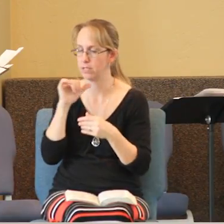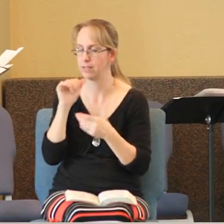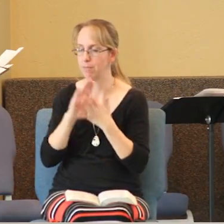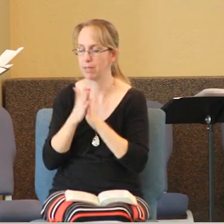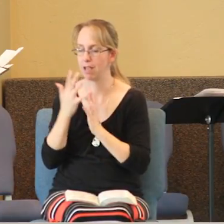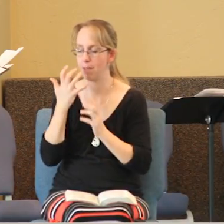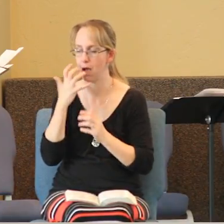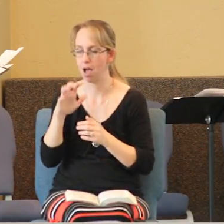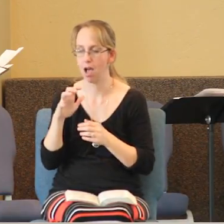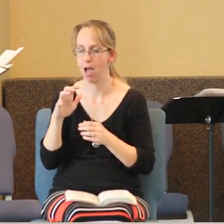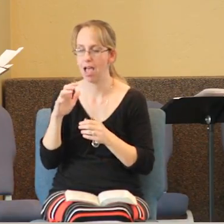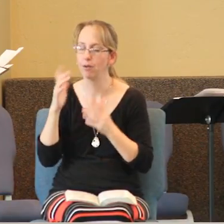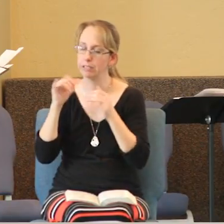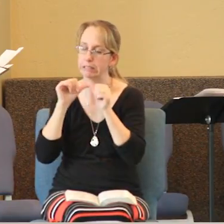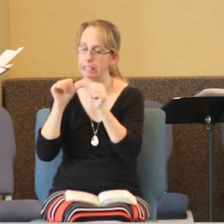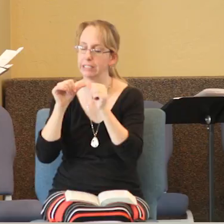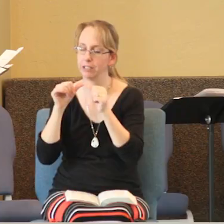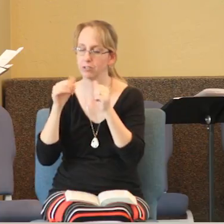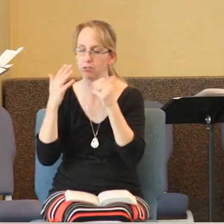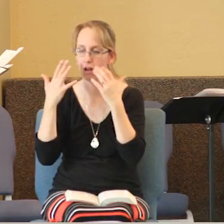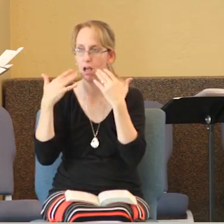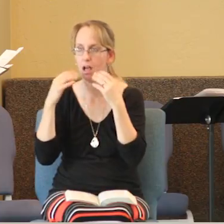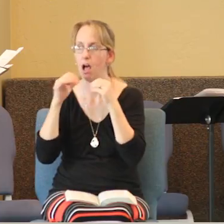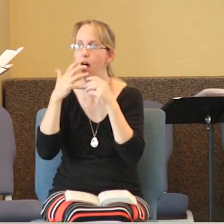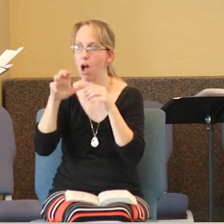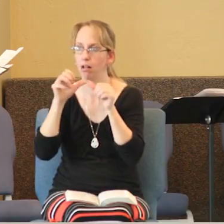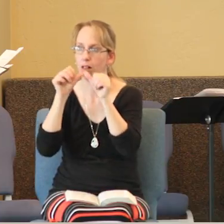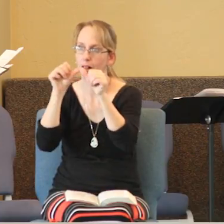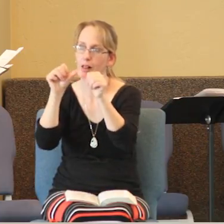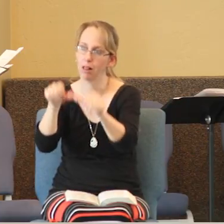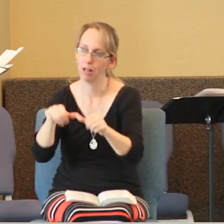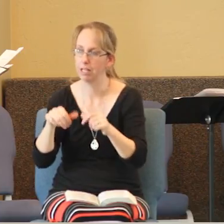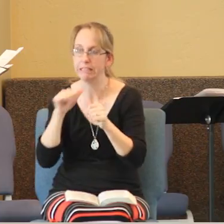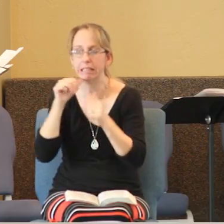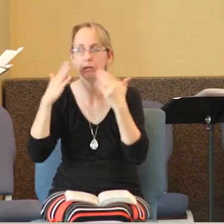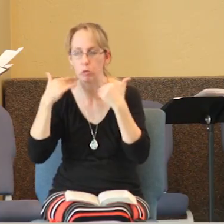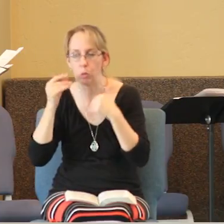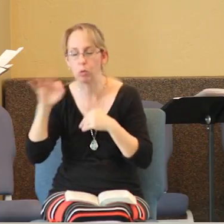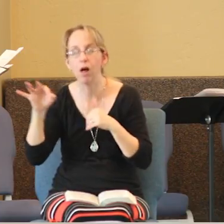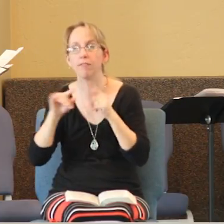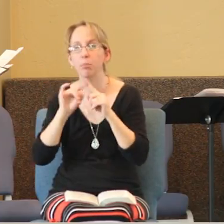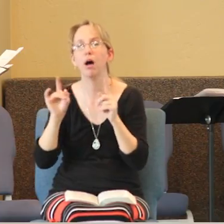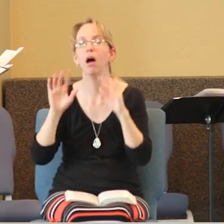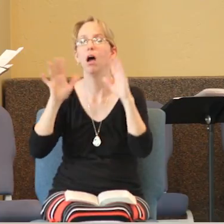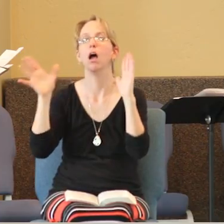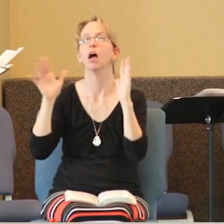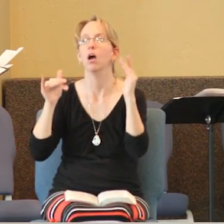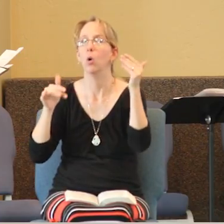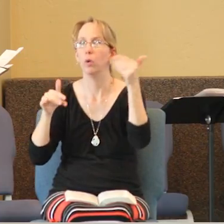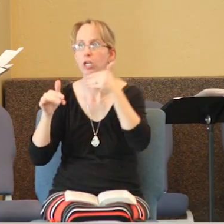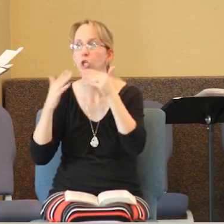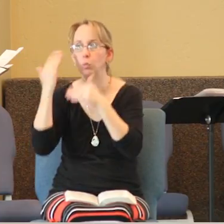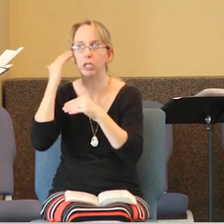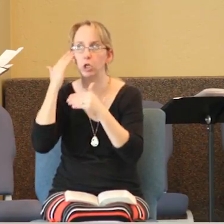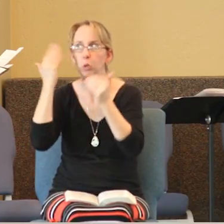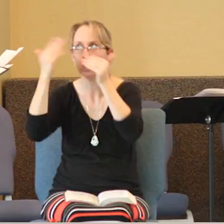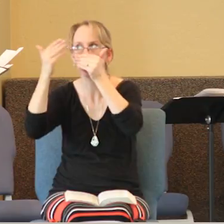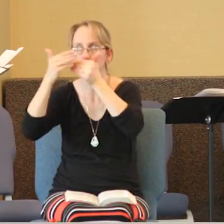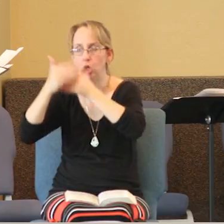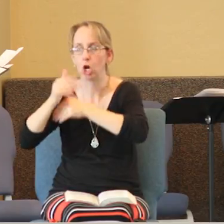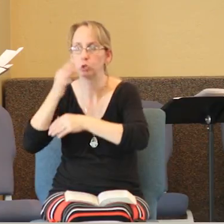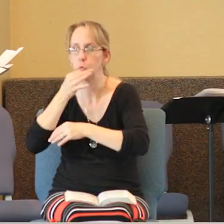too much by 5 or 6 o'clock when it's 105 degrees. But we knew that the darkness was going to